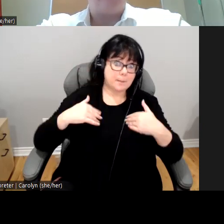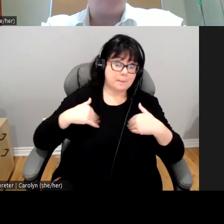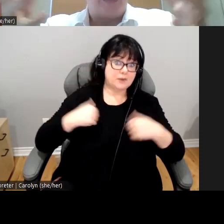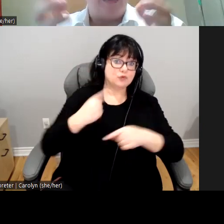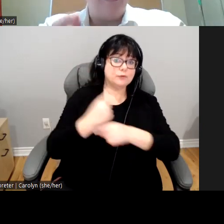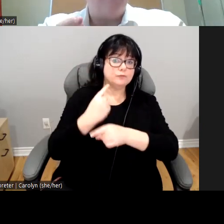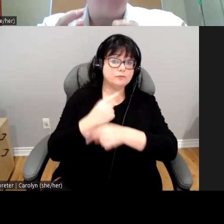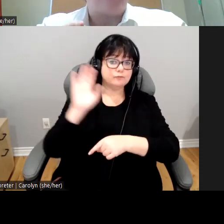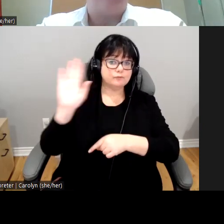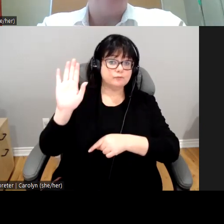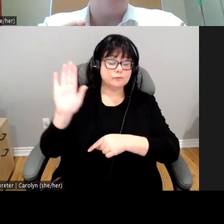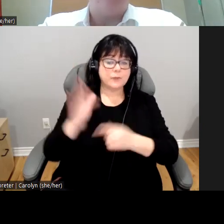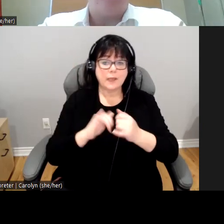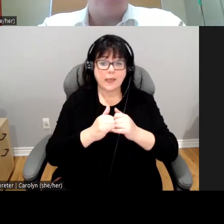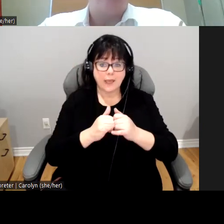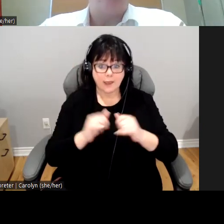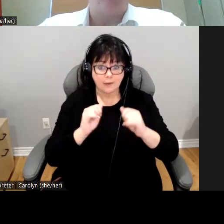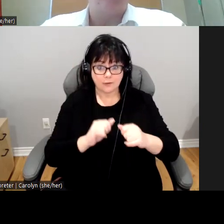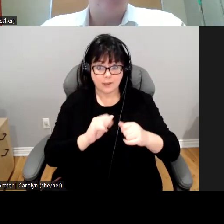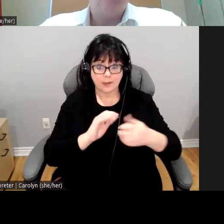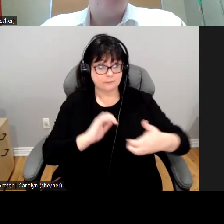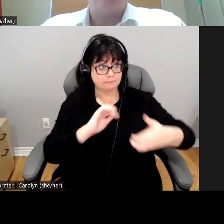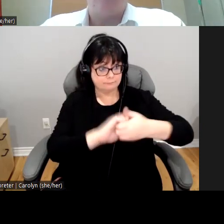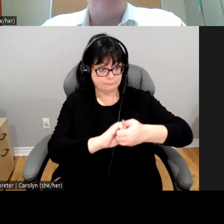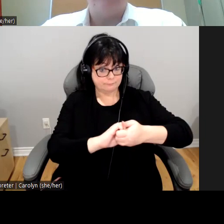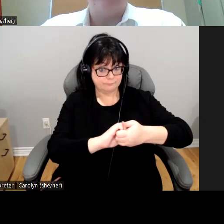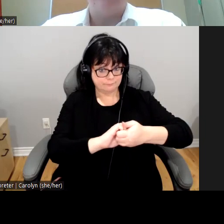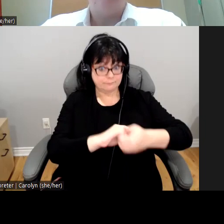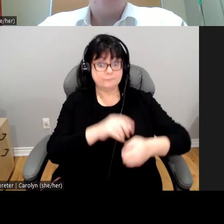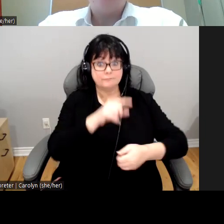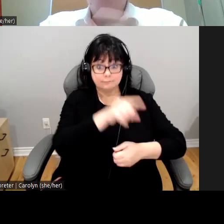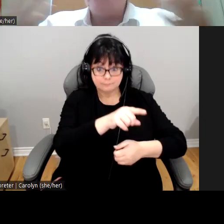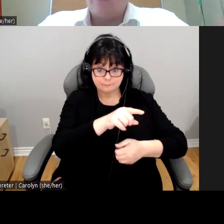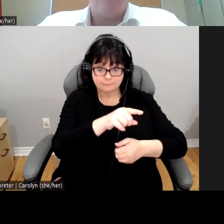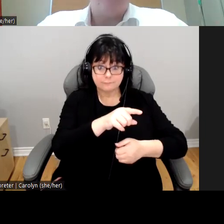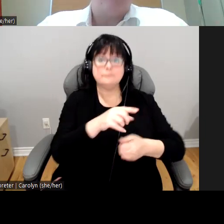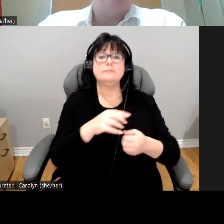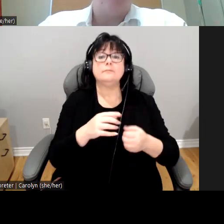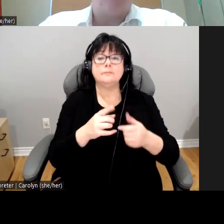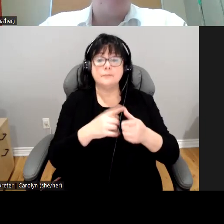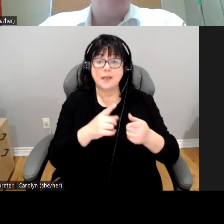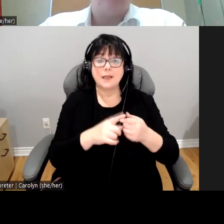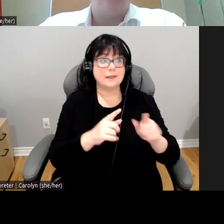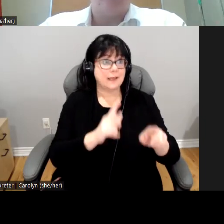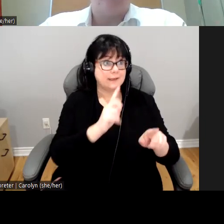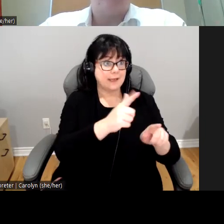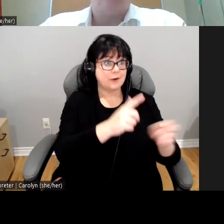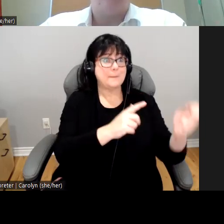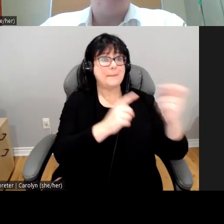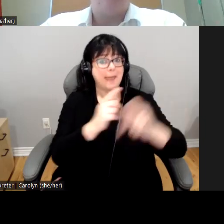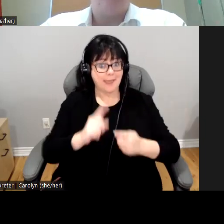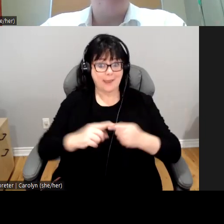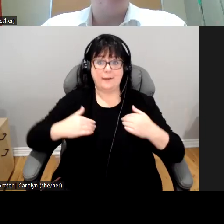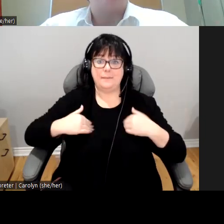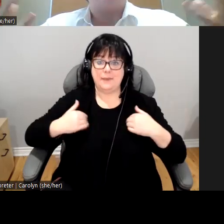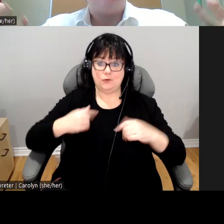pull that sand back into their sandbox? Because ultimately, with 70% of our funding as an organization